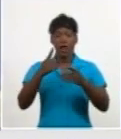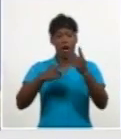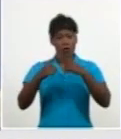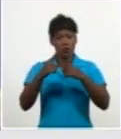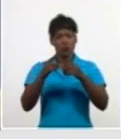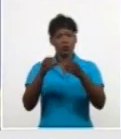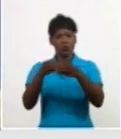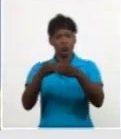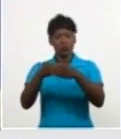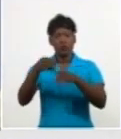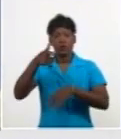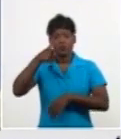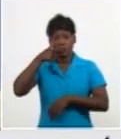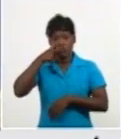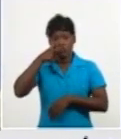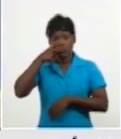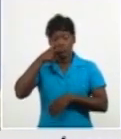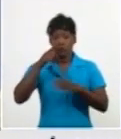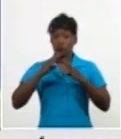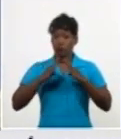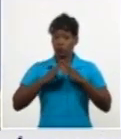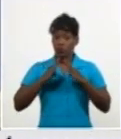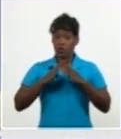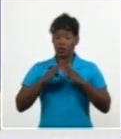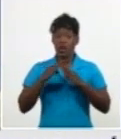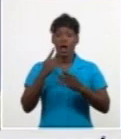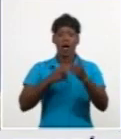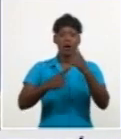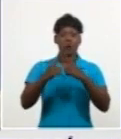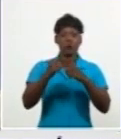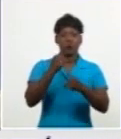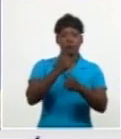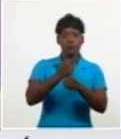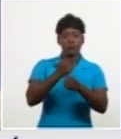to their normal activities.